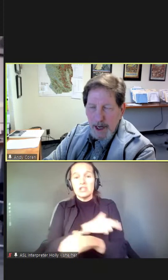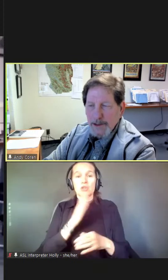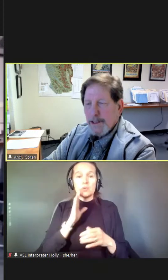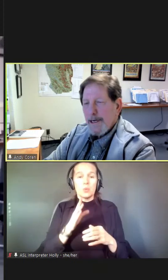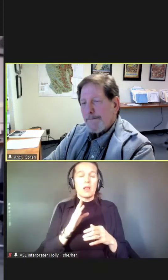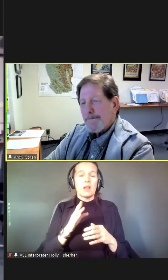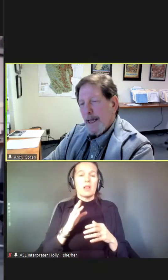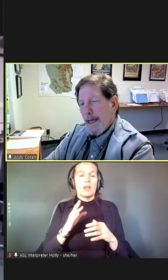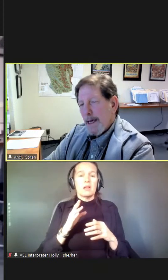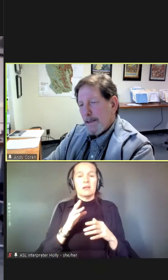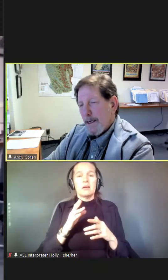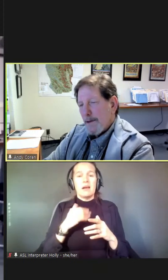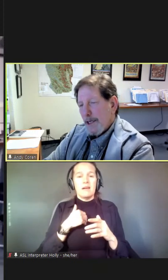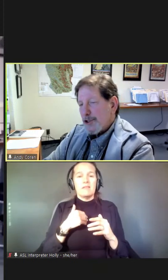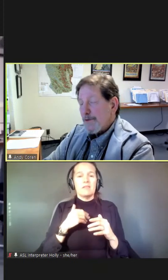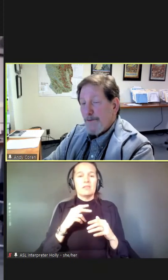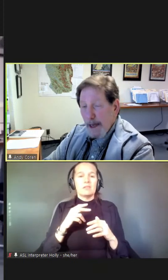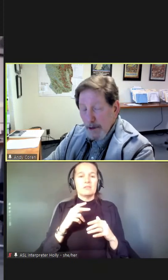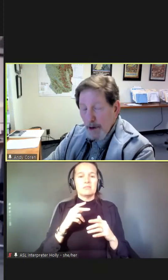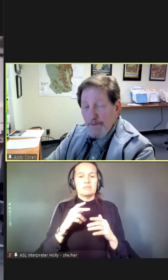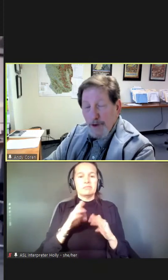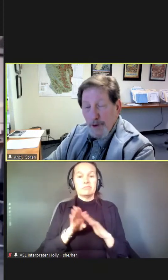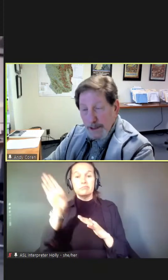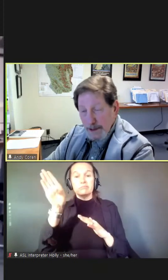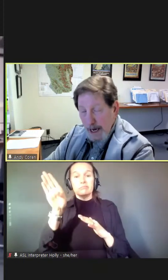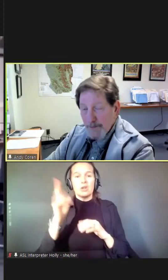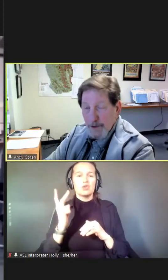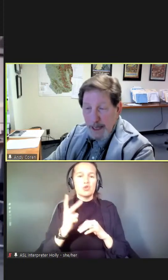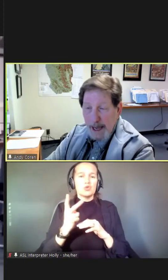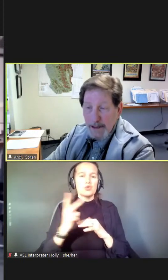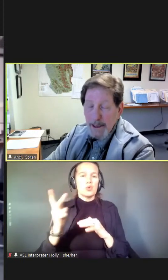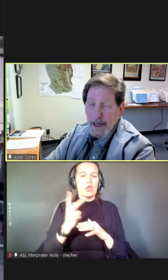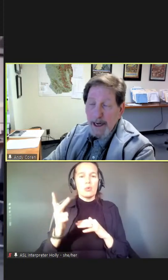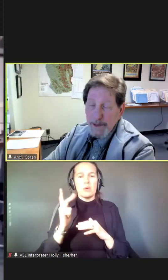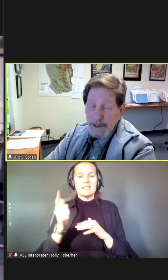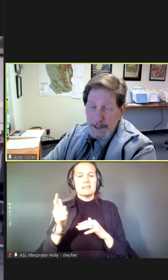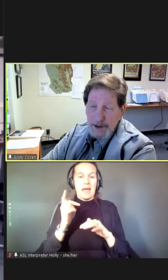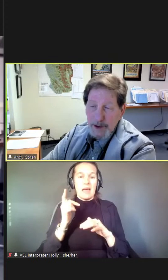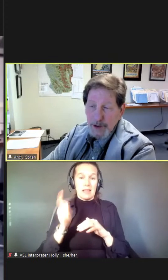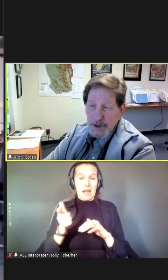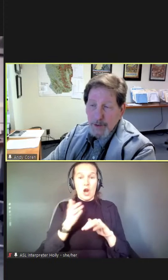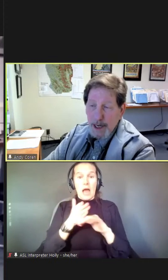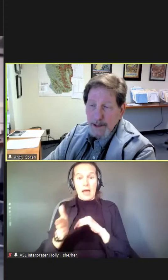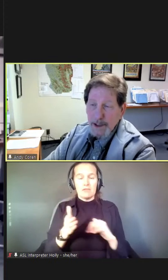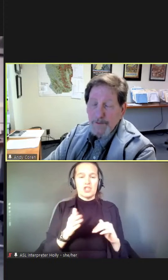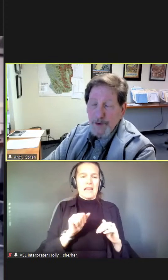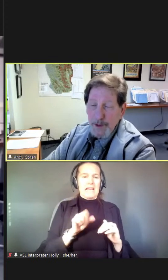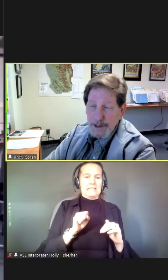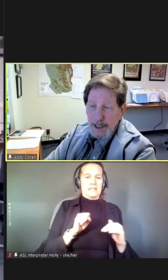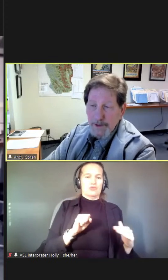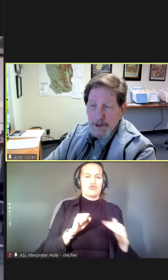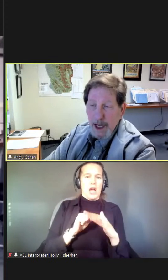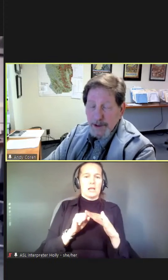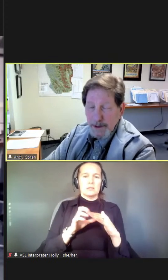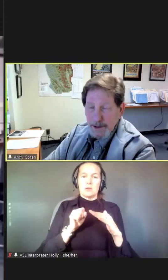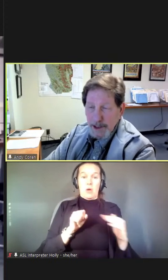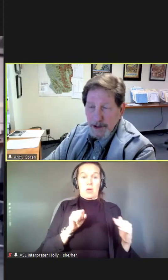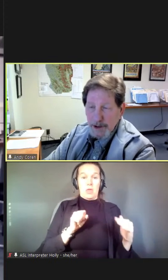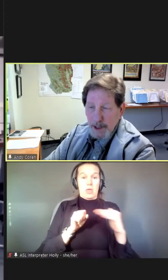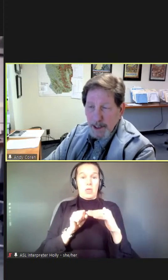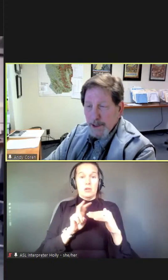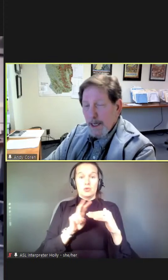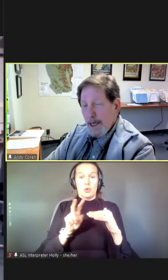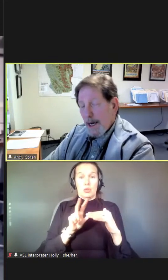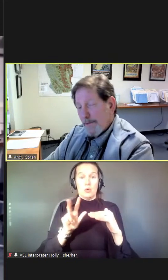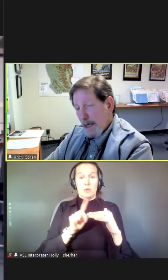cases rise, and they should follow a few weeks after that. And then deaths also rise a few weeks after the